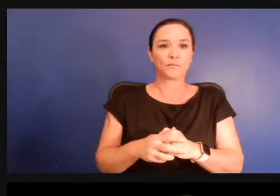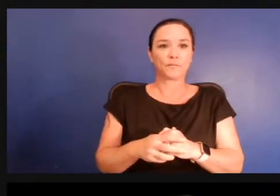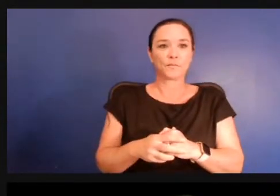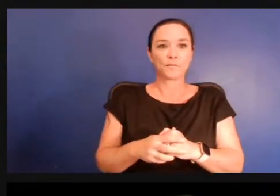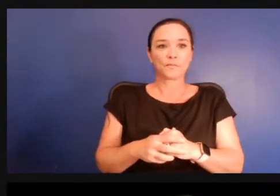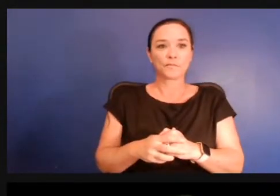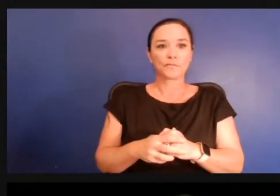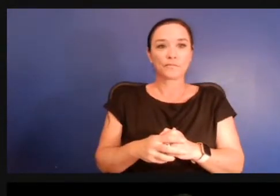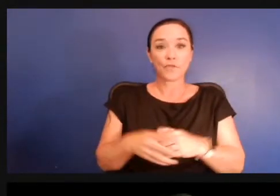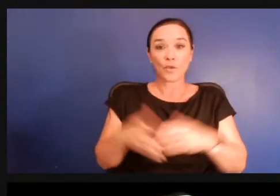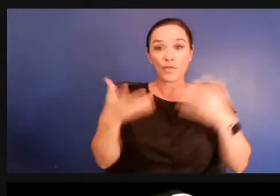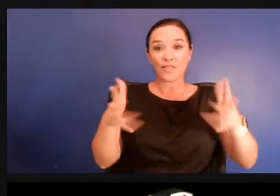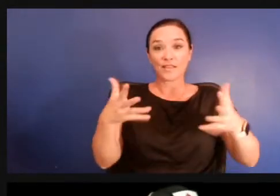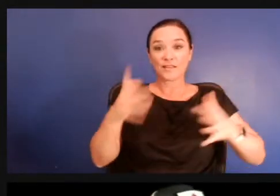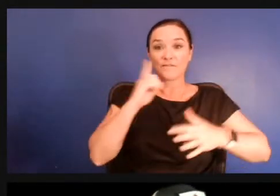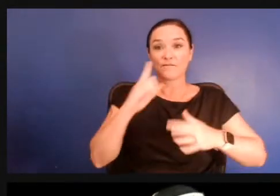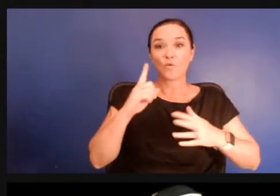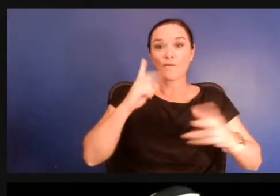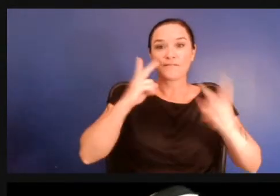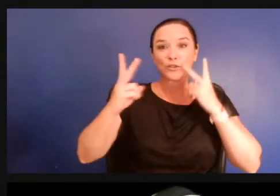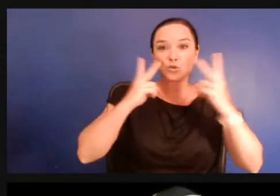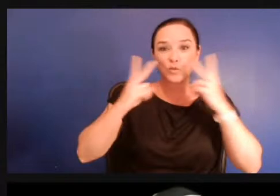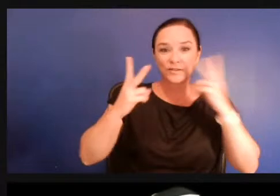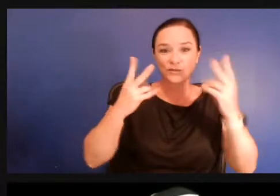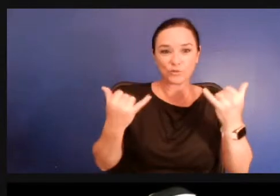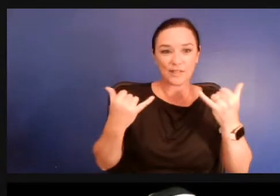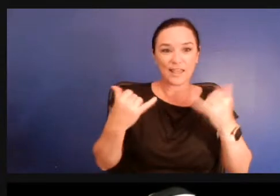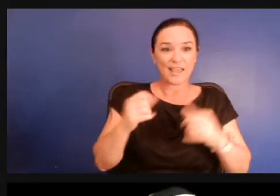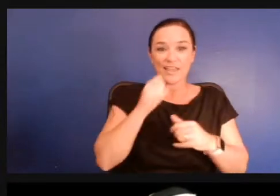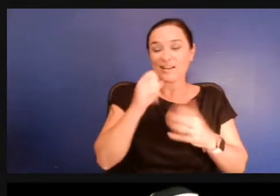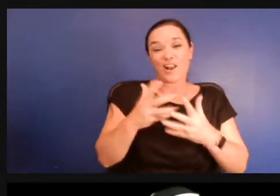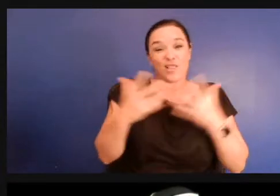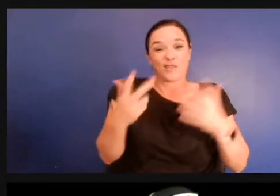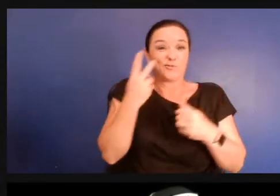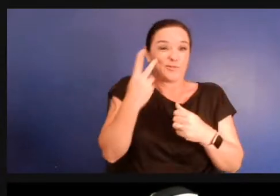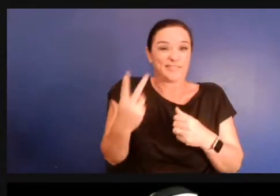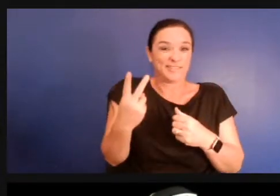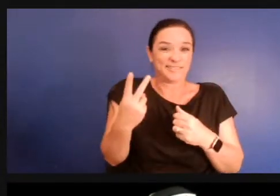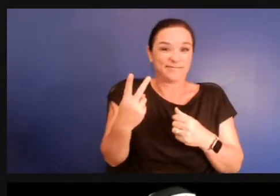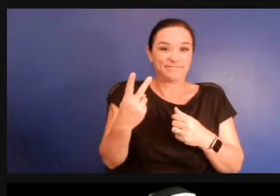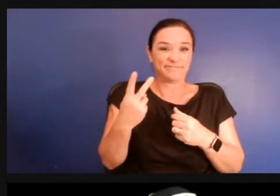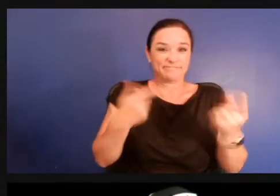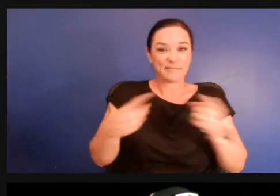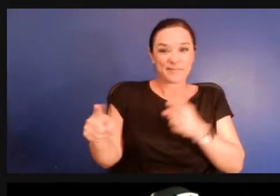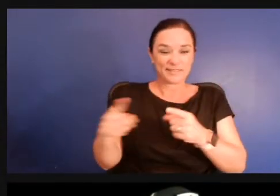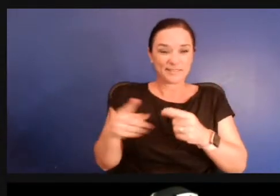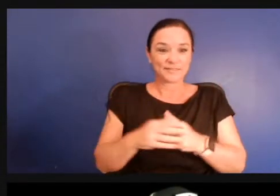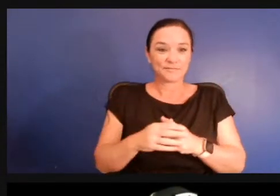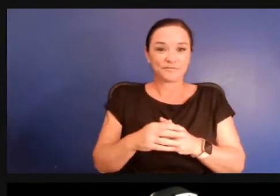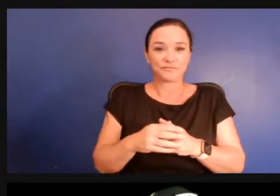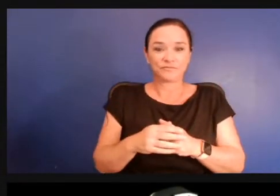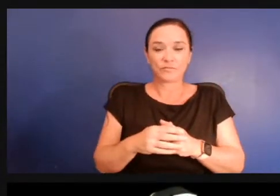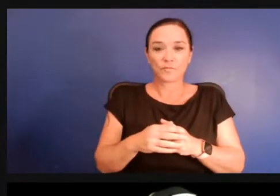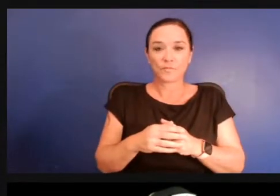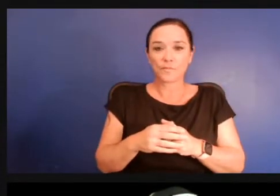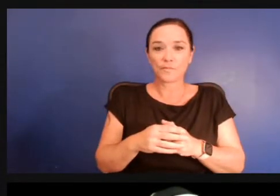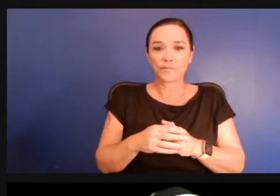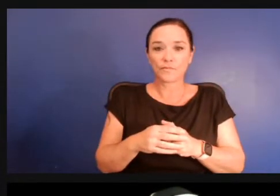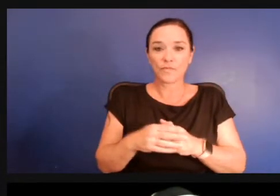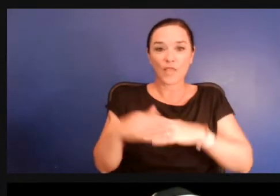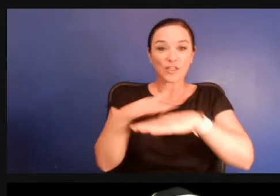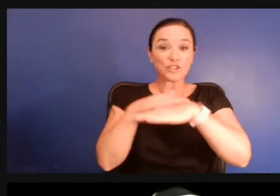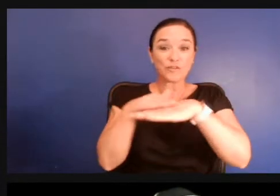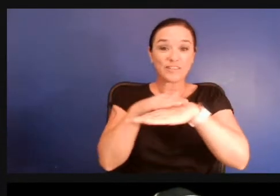So that's it for our visuals today. There is not much else to see that's different to spend your time on the surface here today.